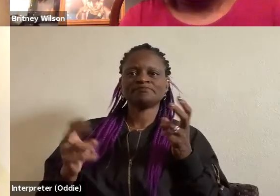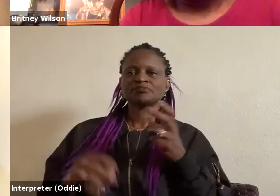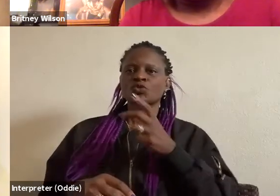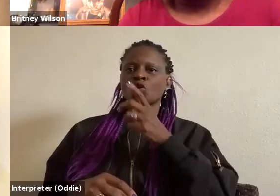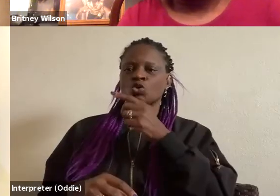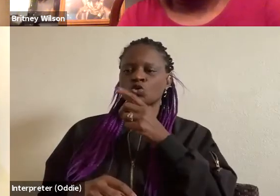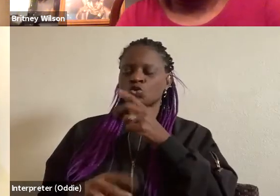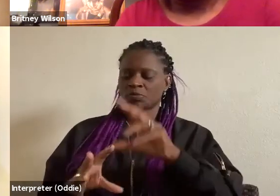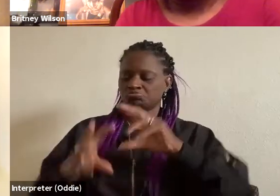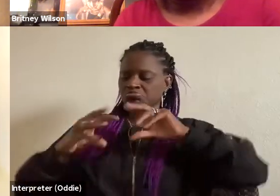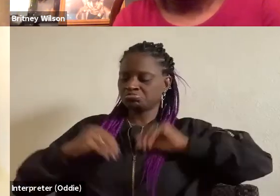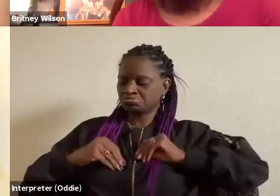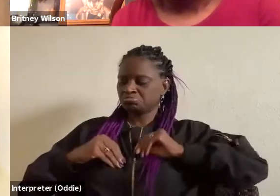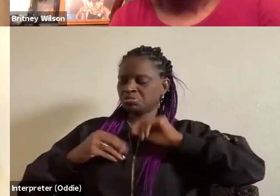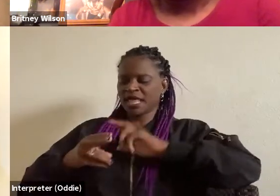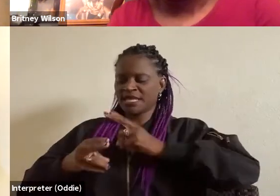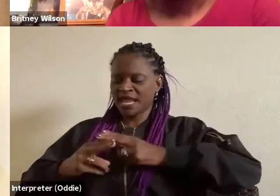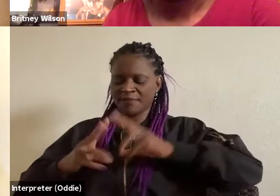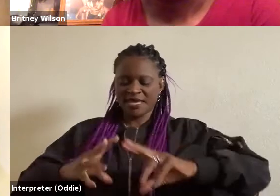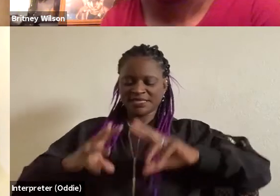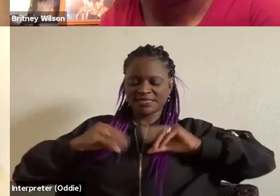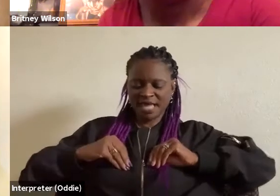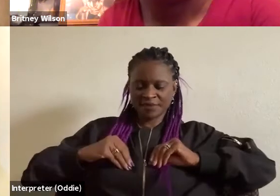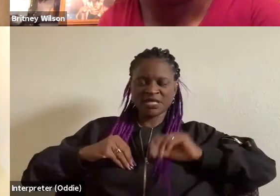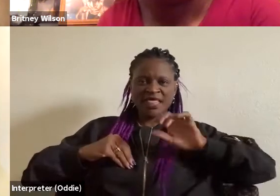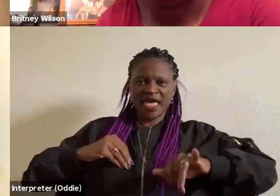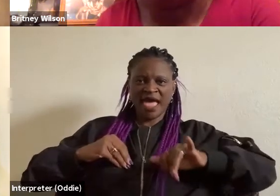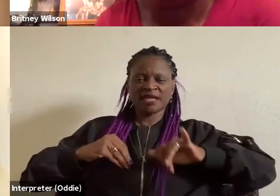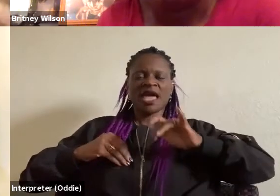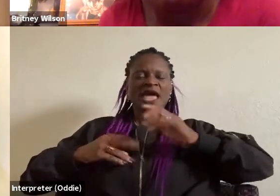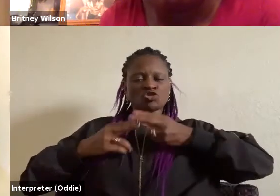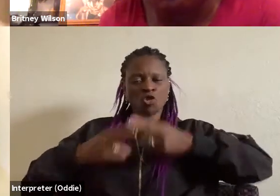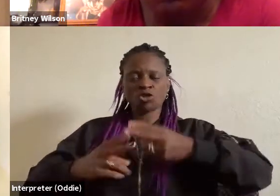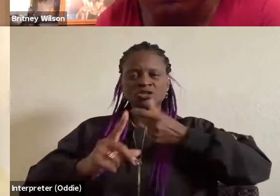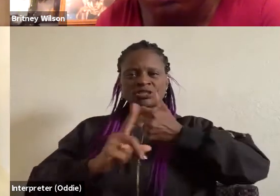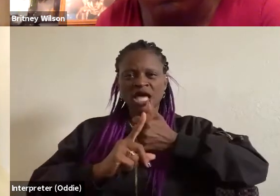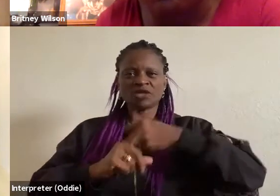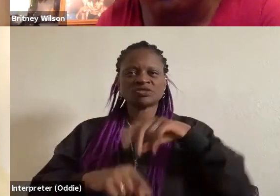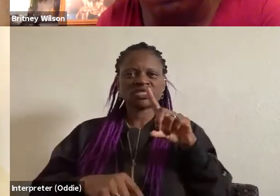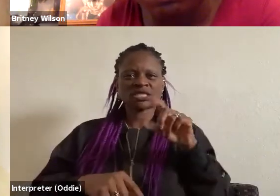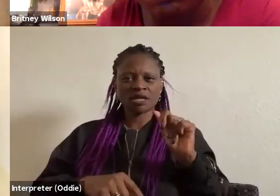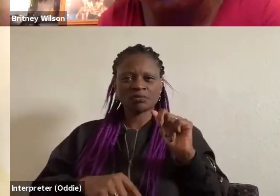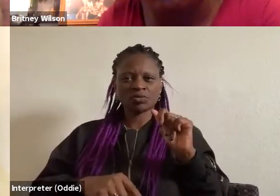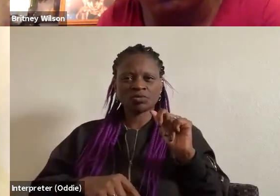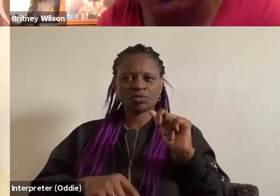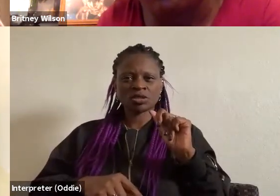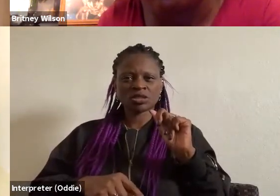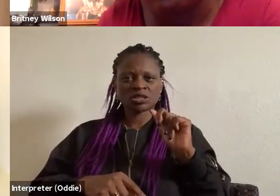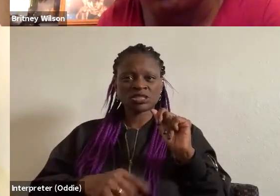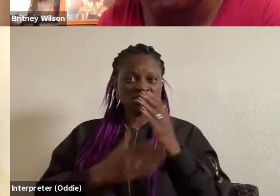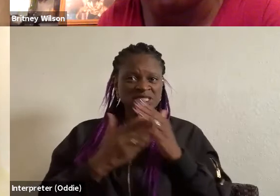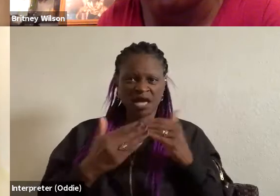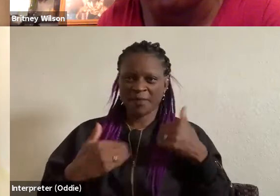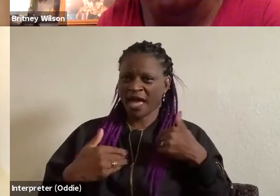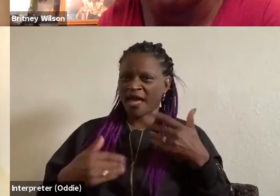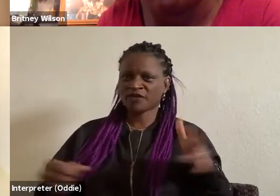label of disabled and calling themselves disabled. What does that mean for Black disabled people to have that kind of detachment? Because